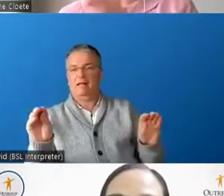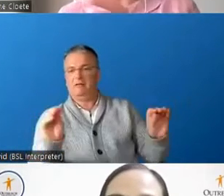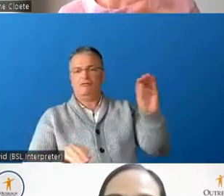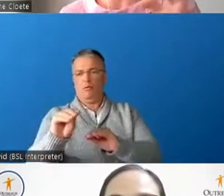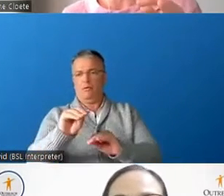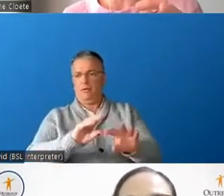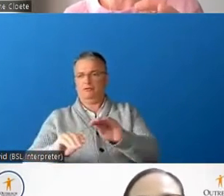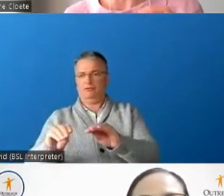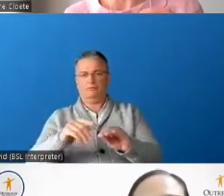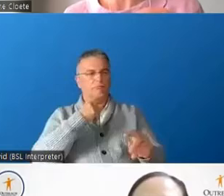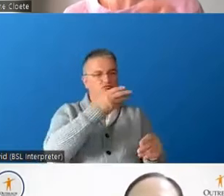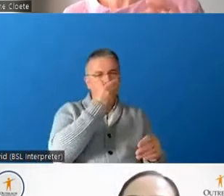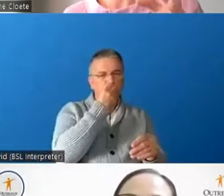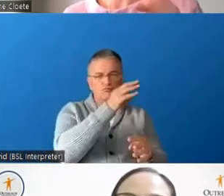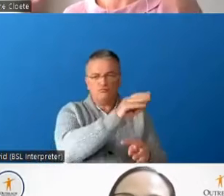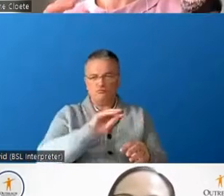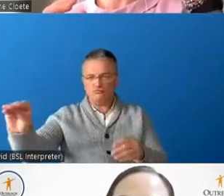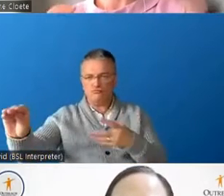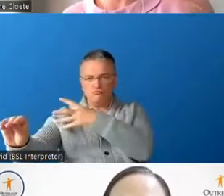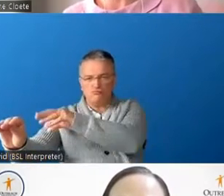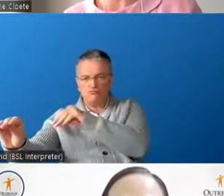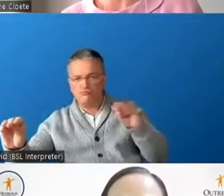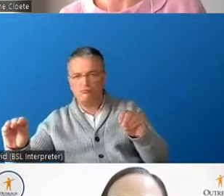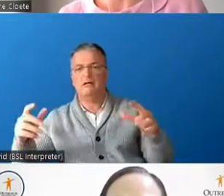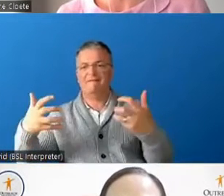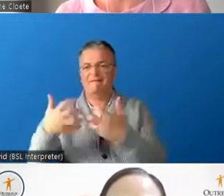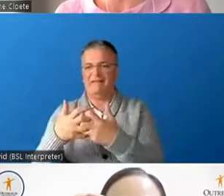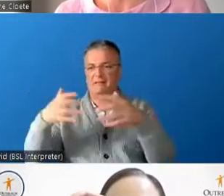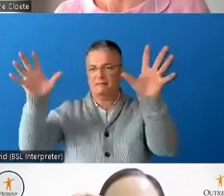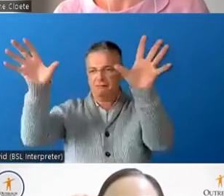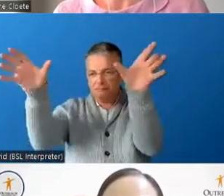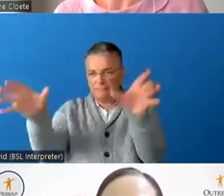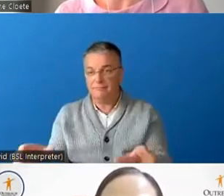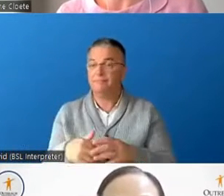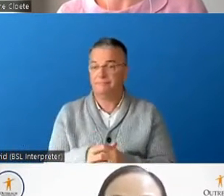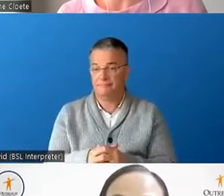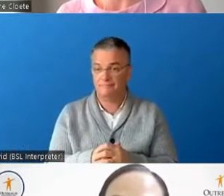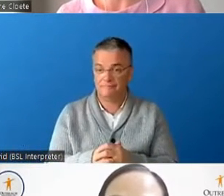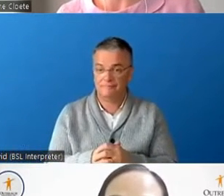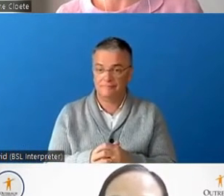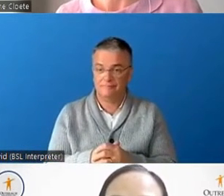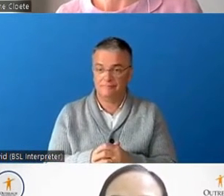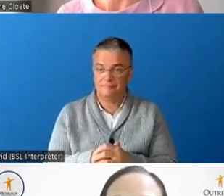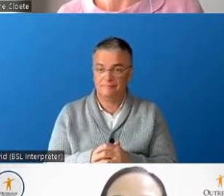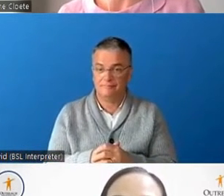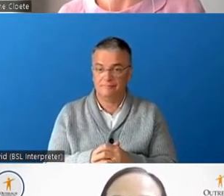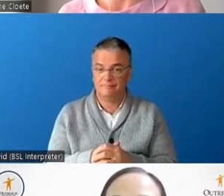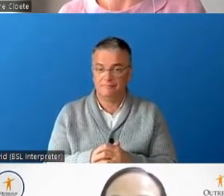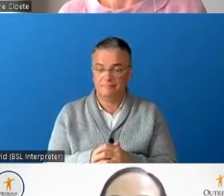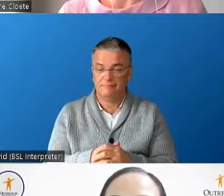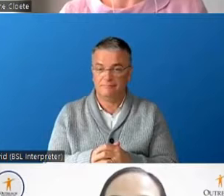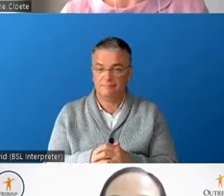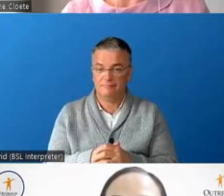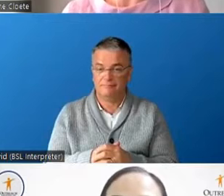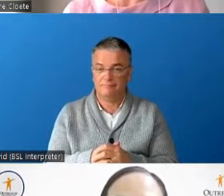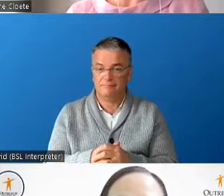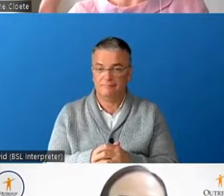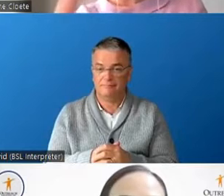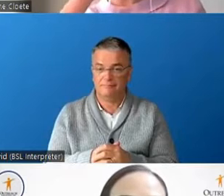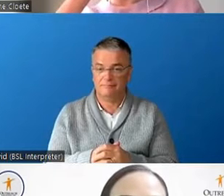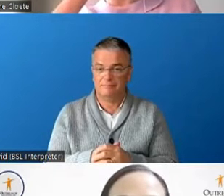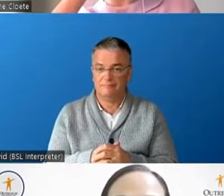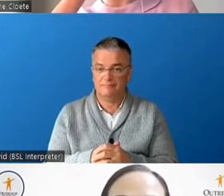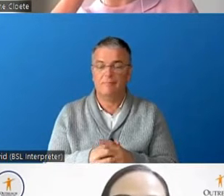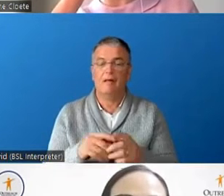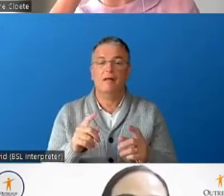captions, reorganizing their themes so that they can fit into these overarching themes that emerged from their data. Okay, so then